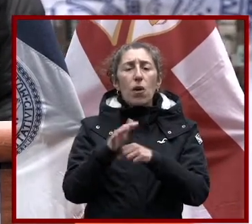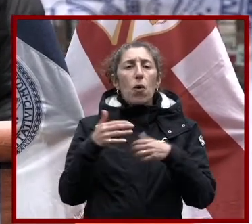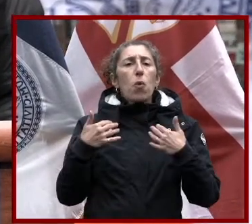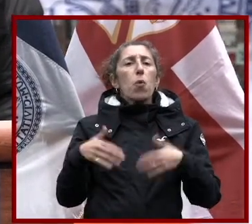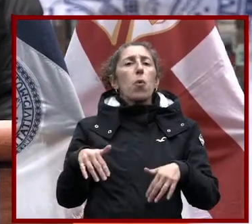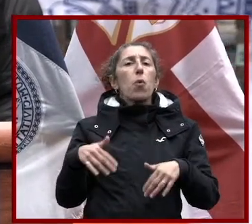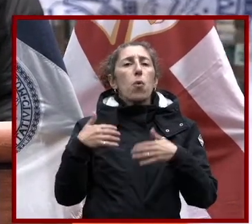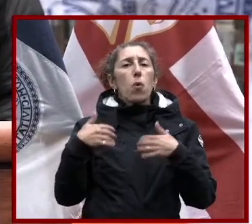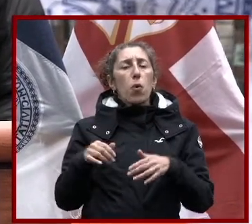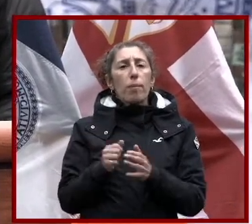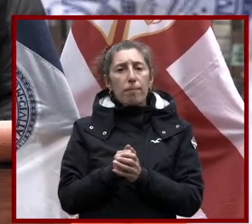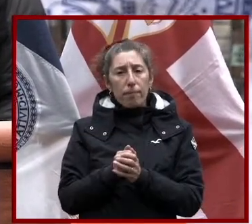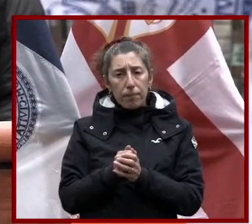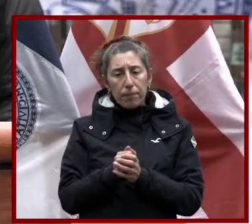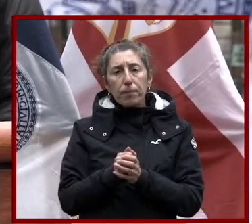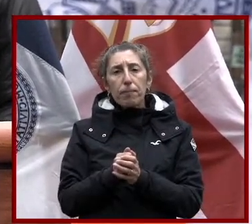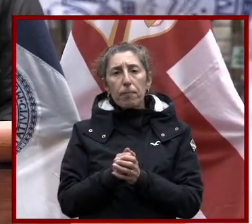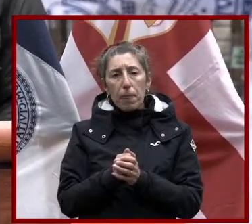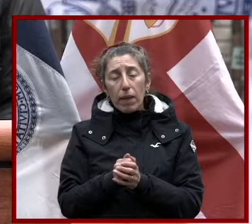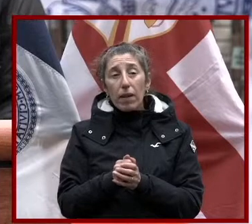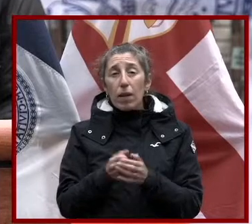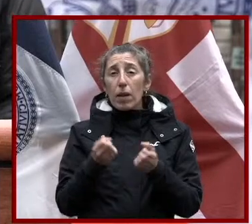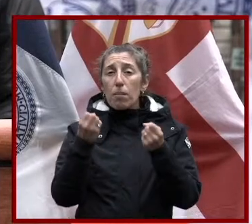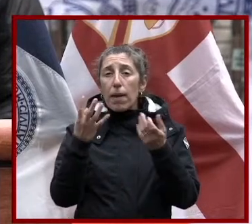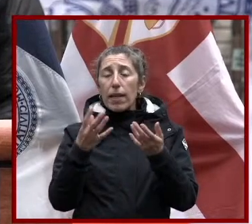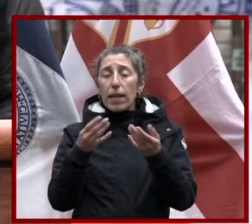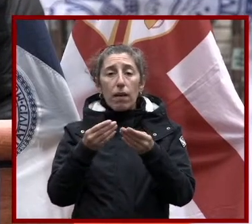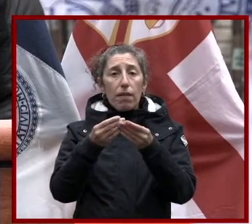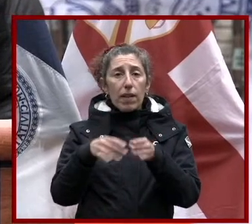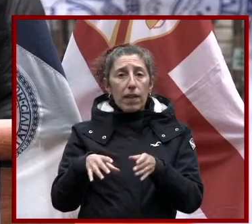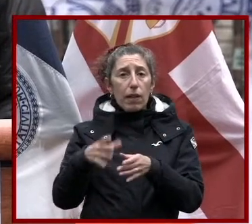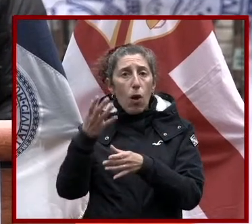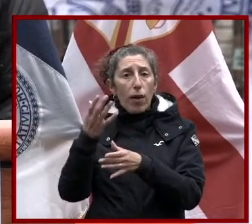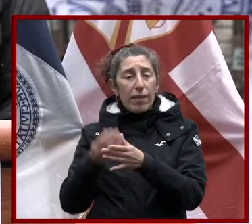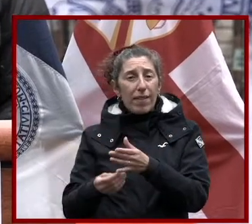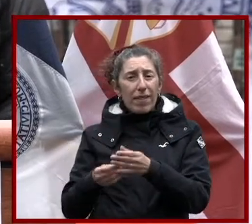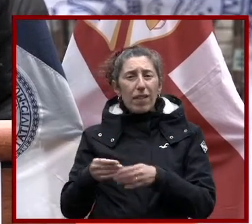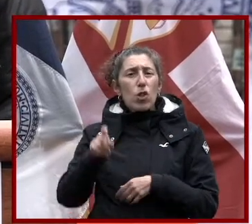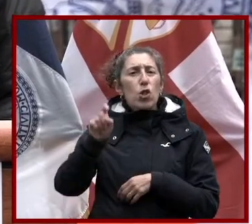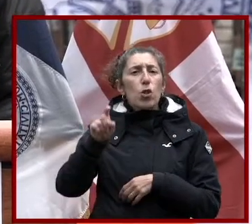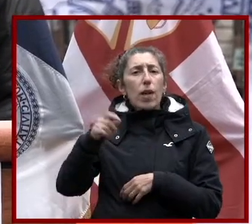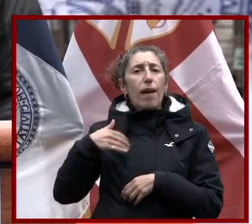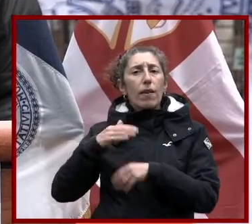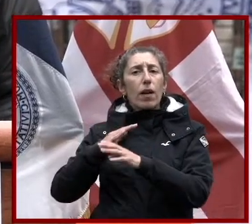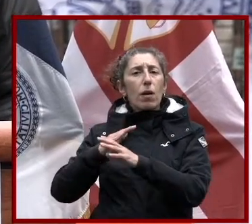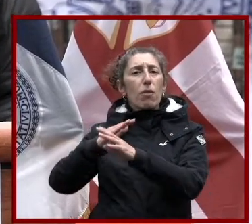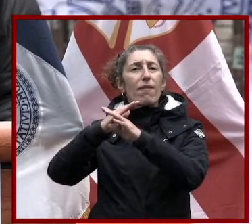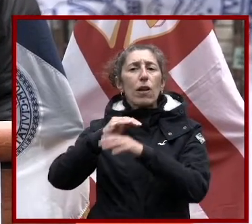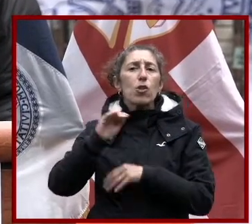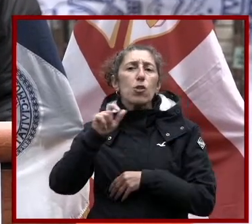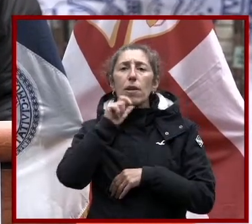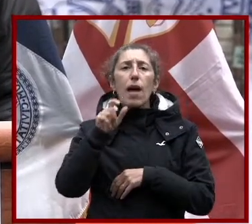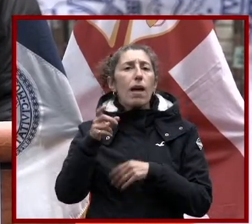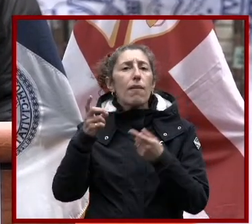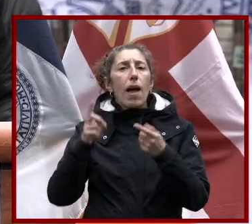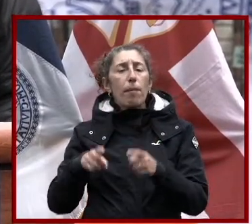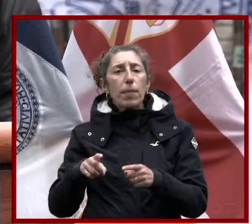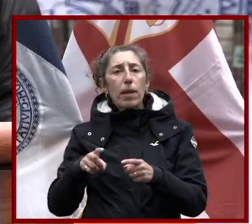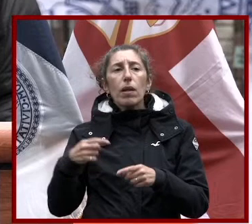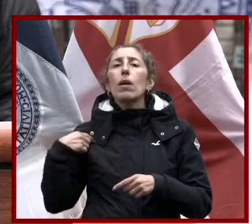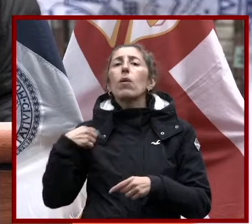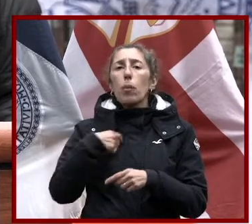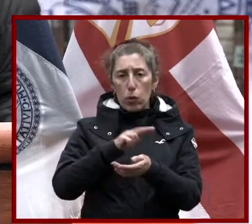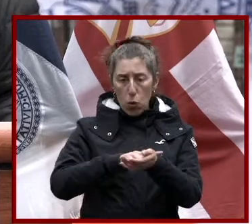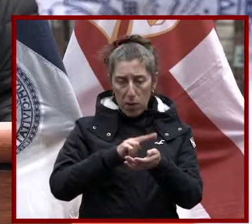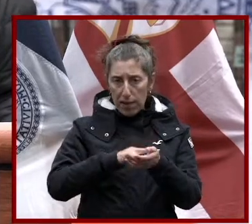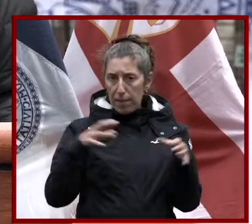that some of his pain and loss that was preventable, NYSNA nurses gained the courage to fight for what